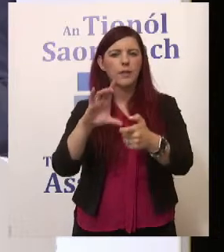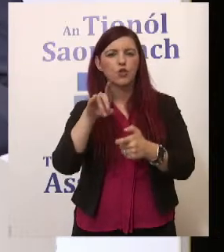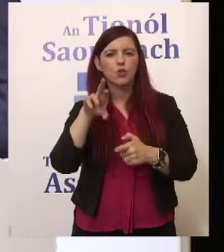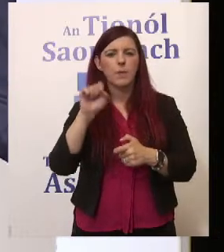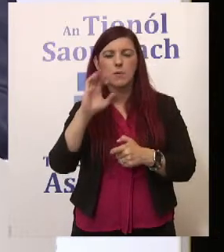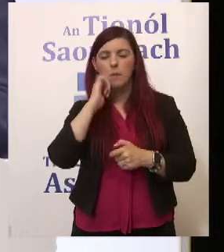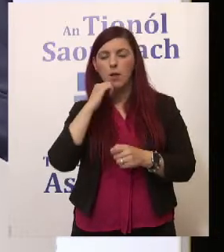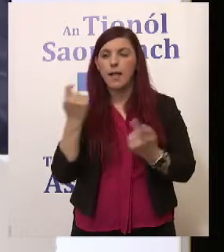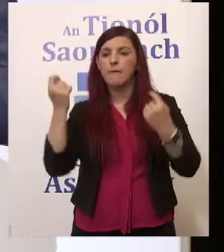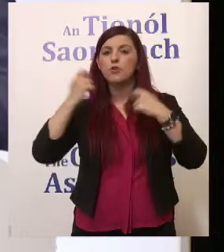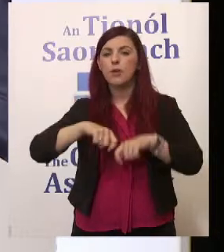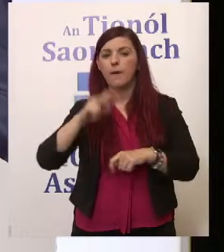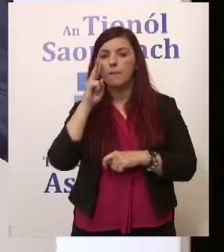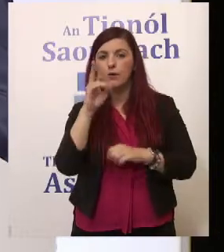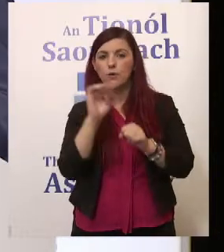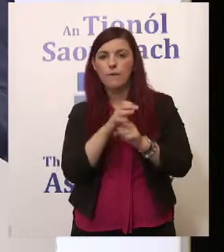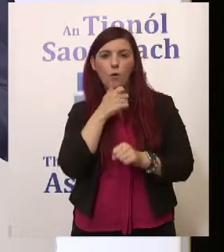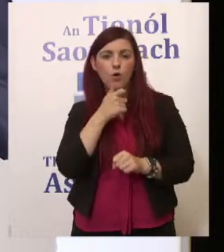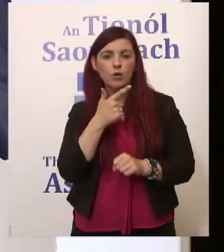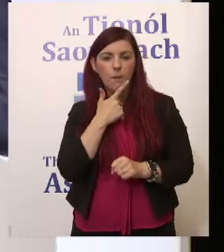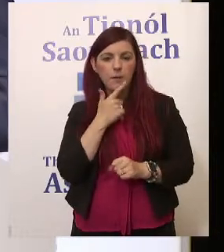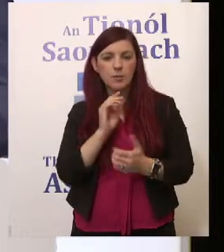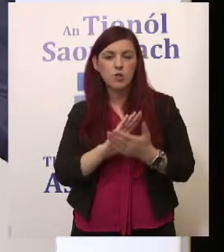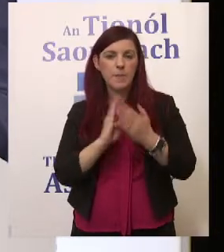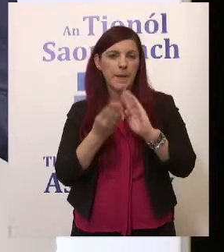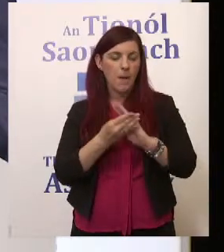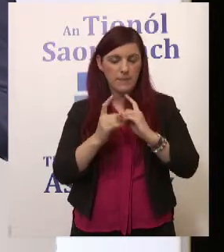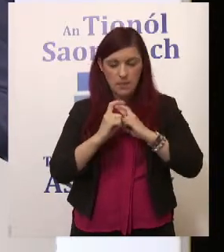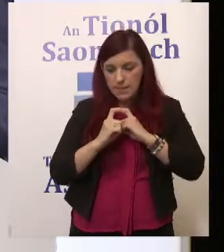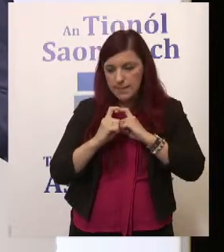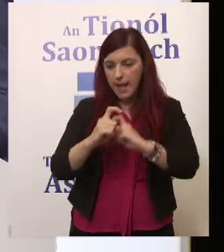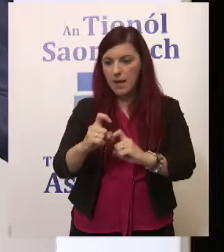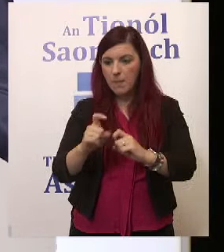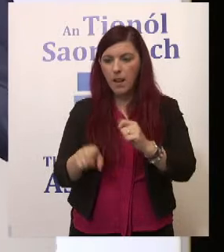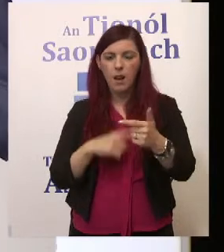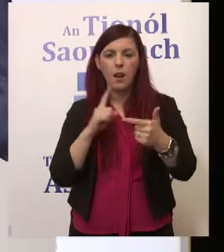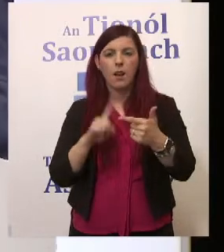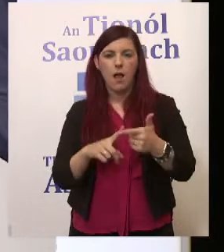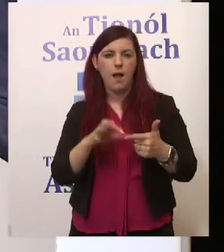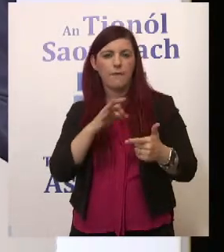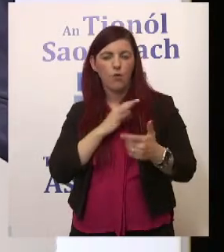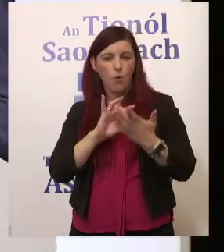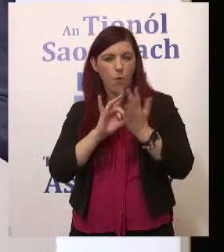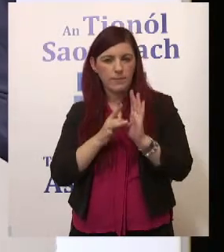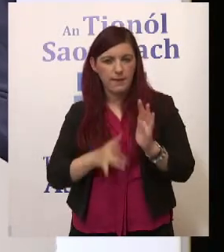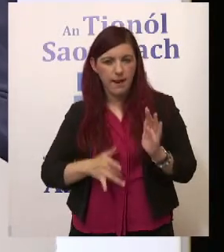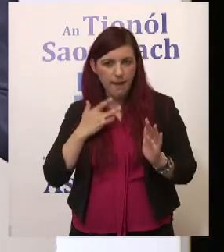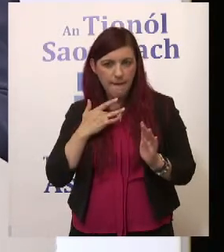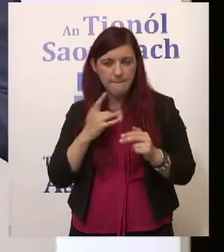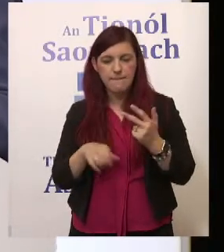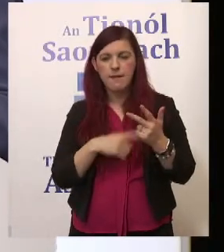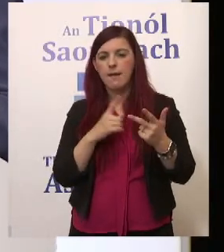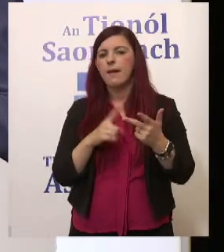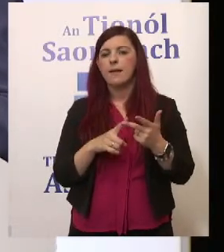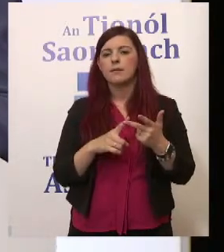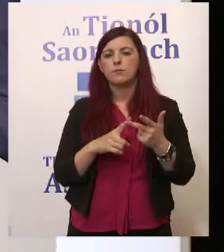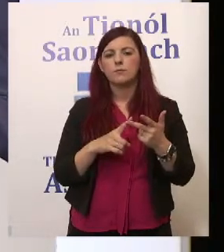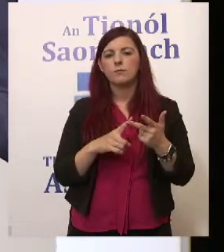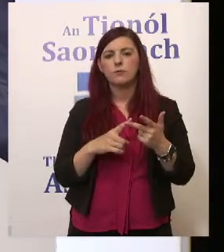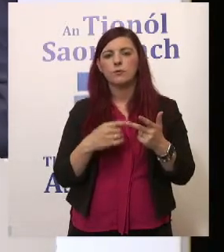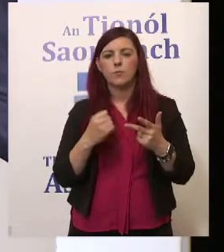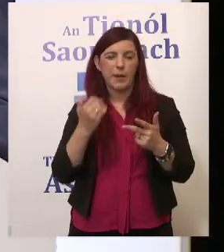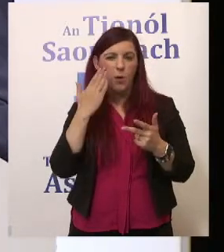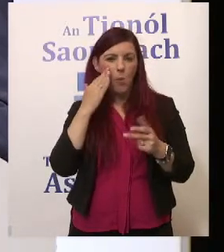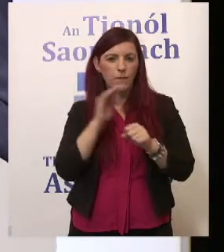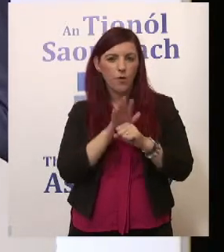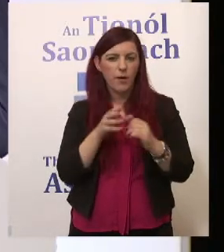shared vision for Dublin to be sustainable, to be have good quality of life, and to be known for its